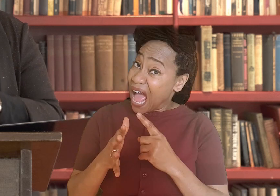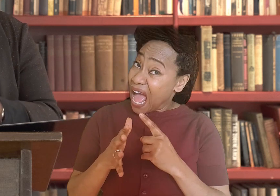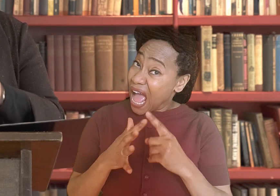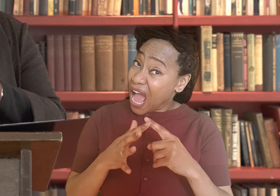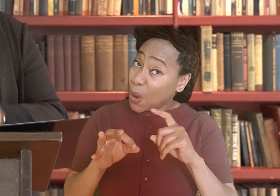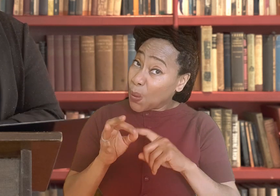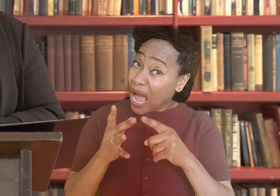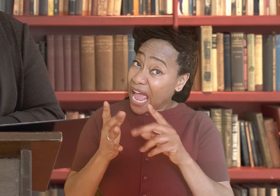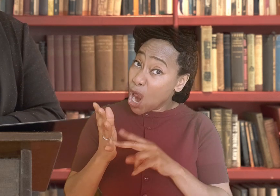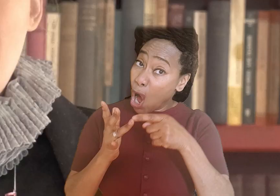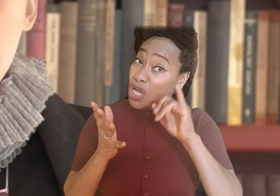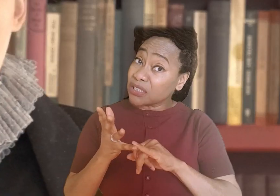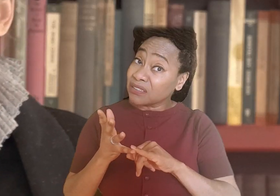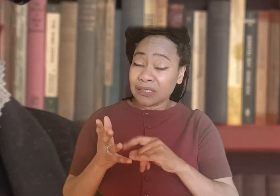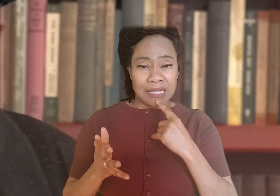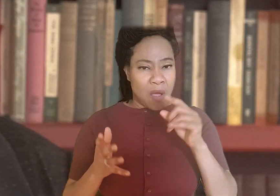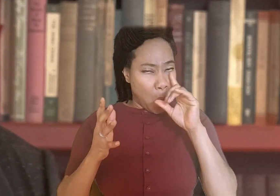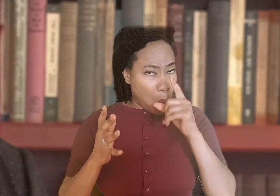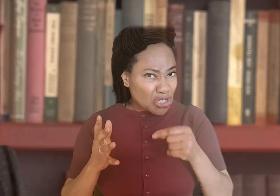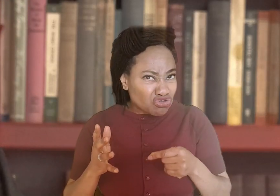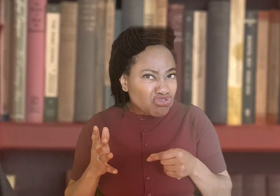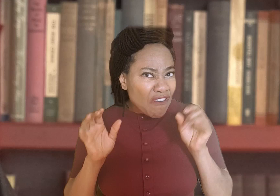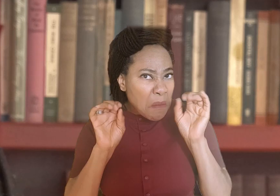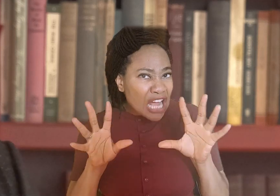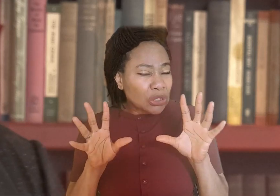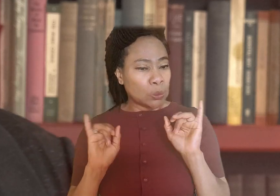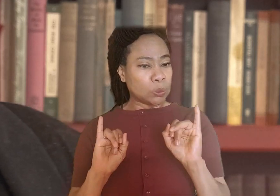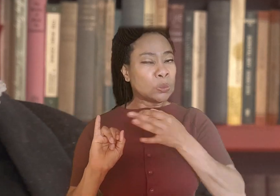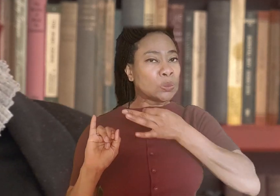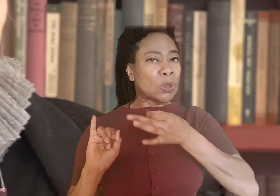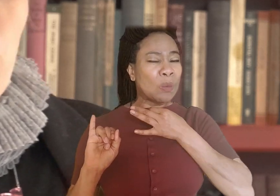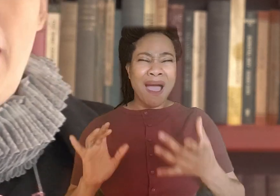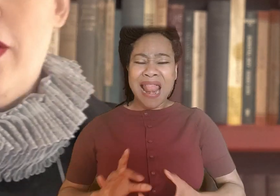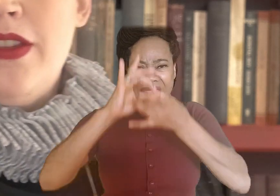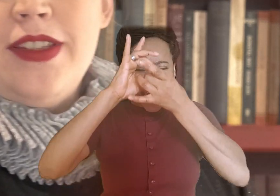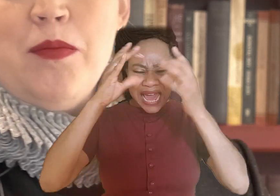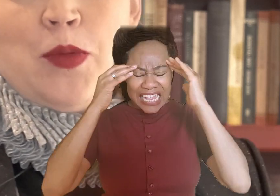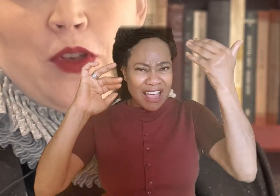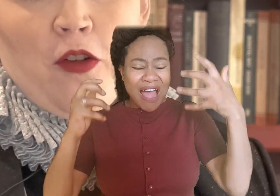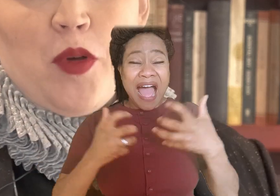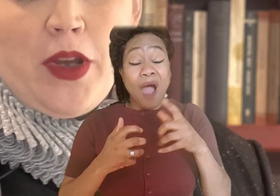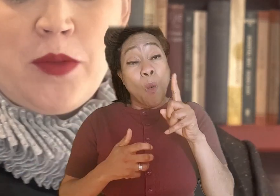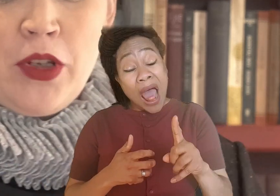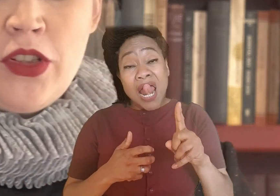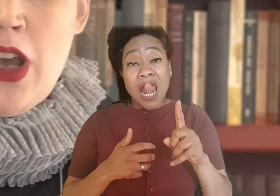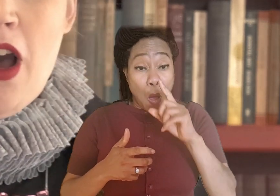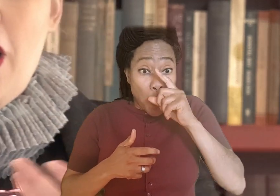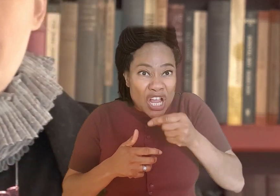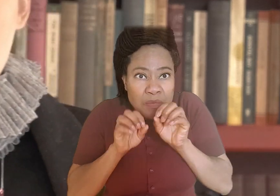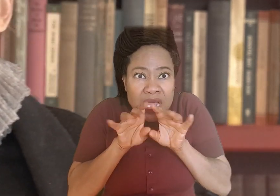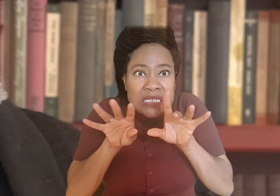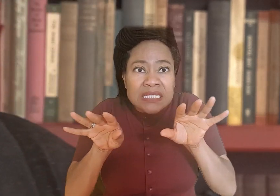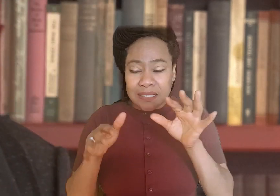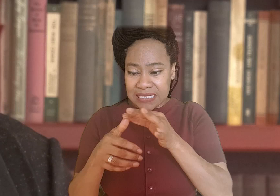became tangible threats once again. But how does this impact our history of hysteria? Well, the symptoms of bewitchment